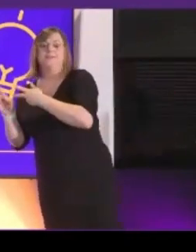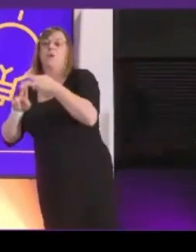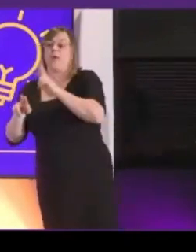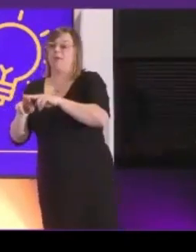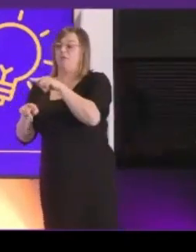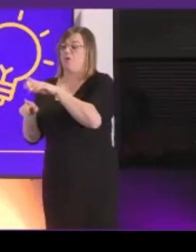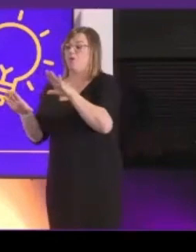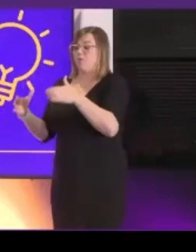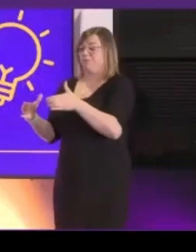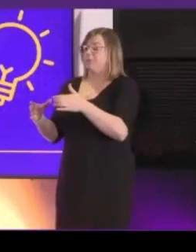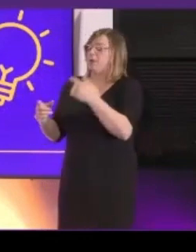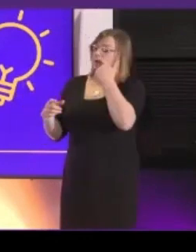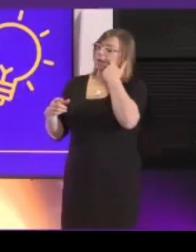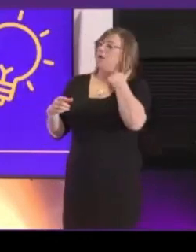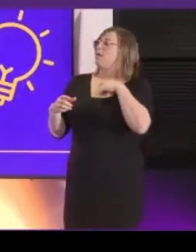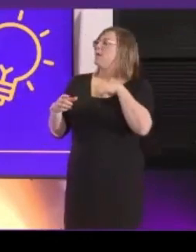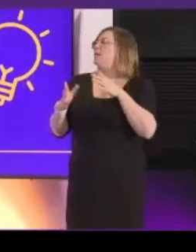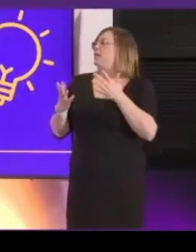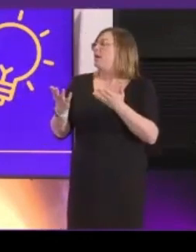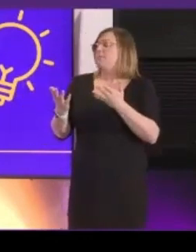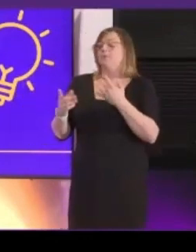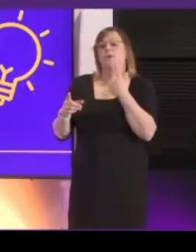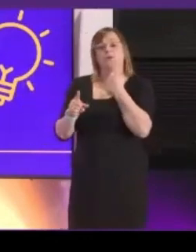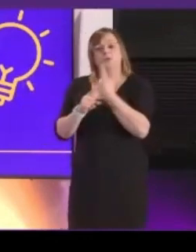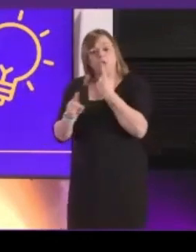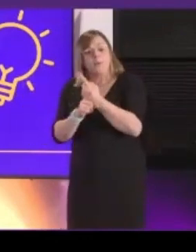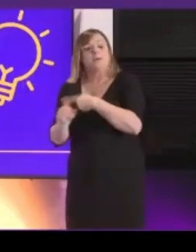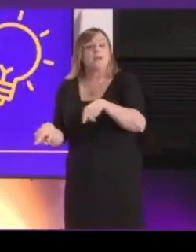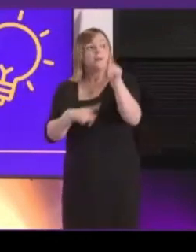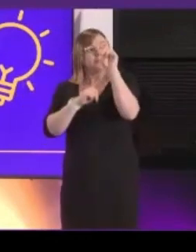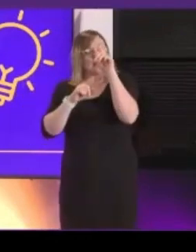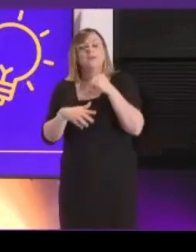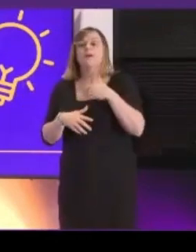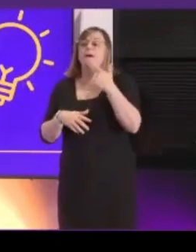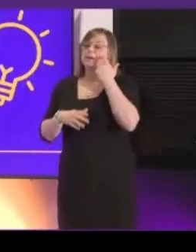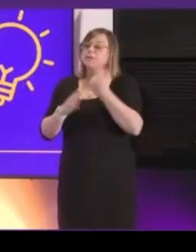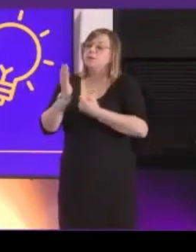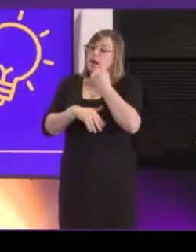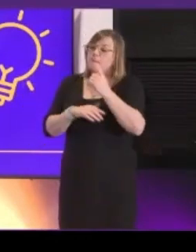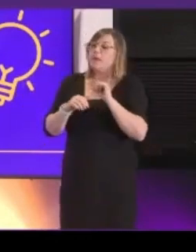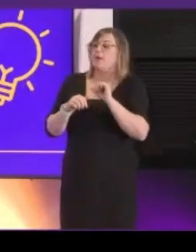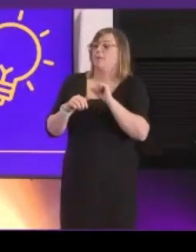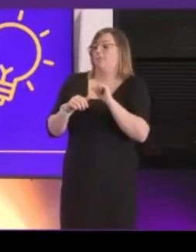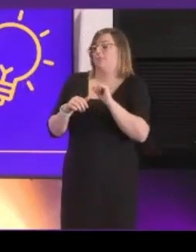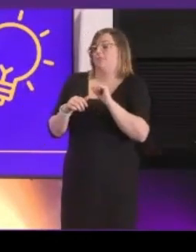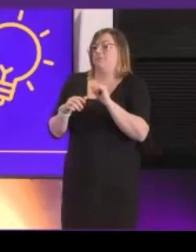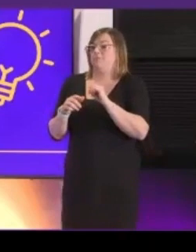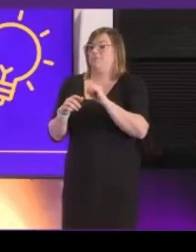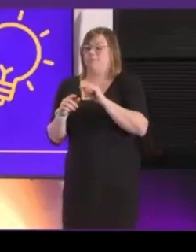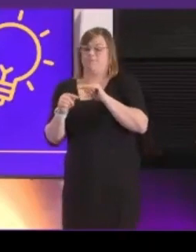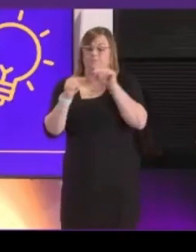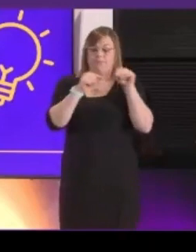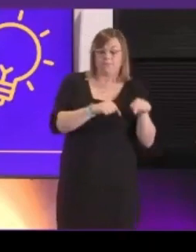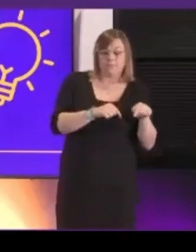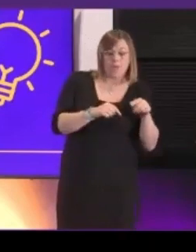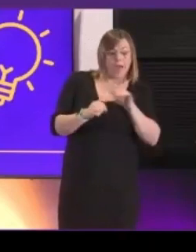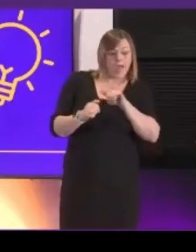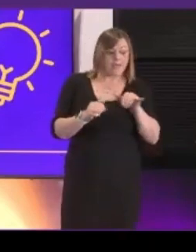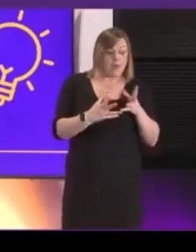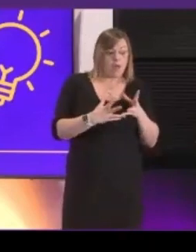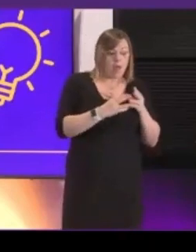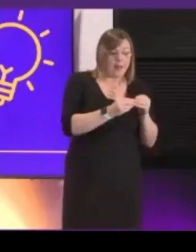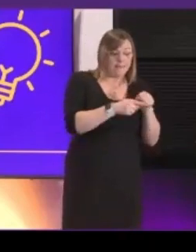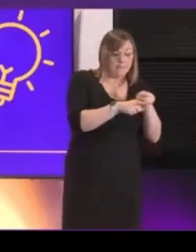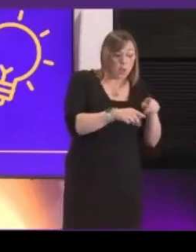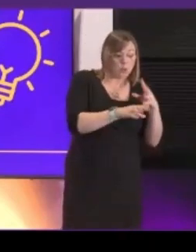where you're on one side or the other of that coin, talk about it upstairs and find out what's happening on the other side of the coin and how you can either help the person who's in the laggards